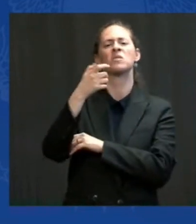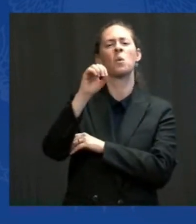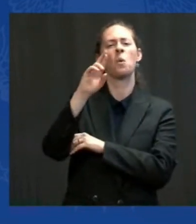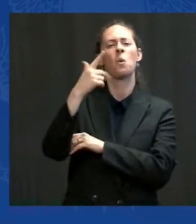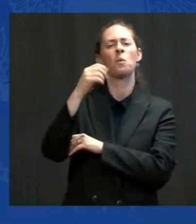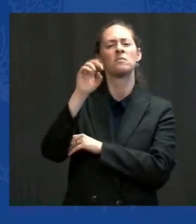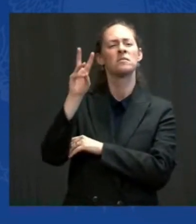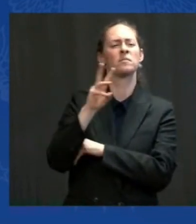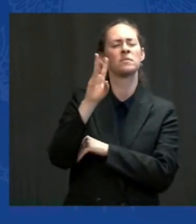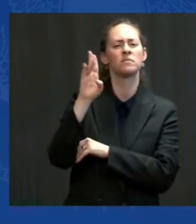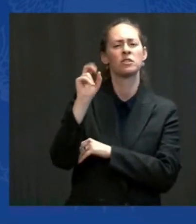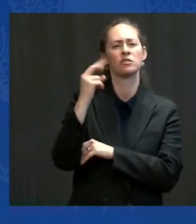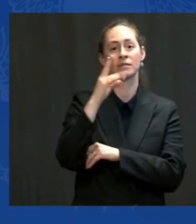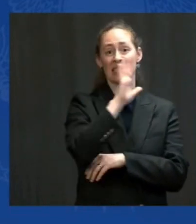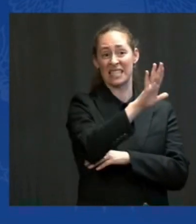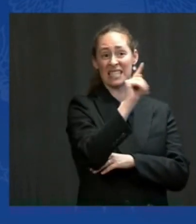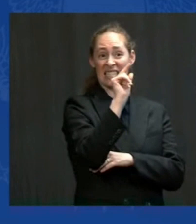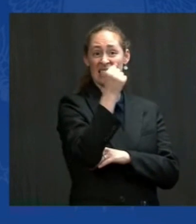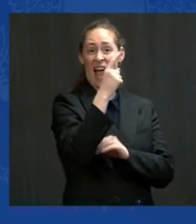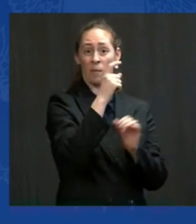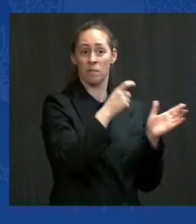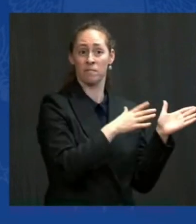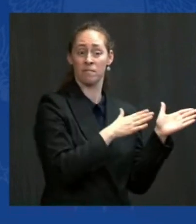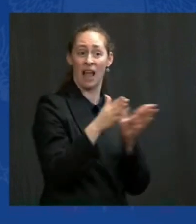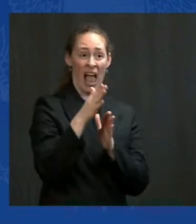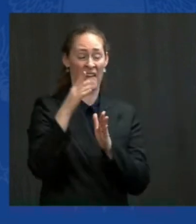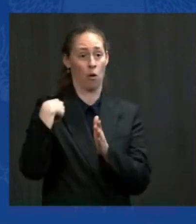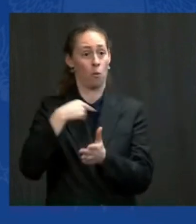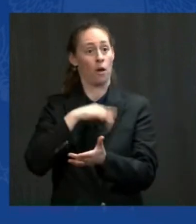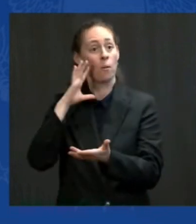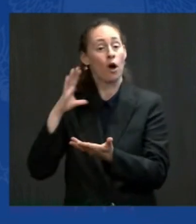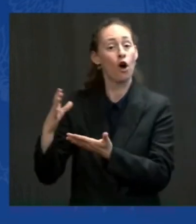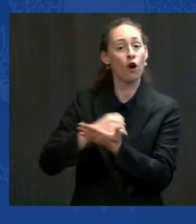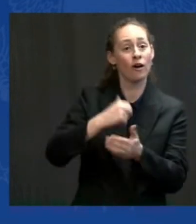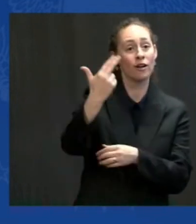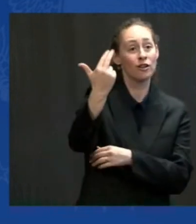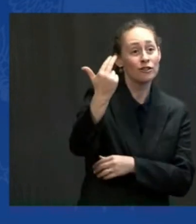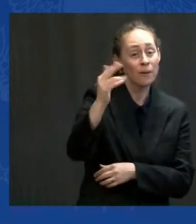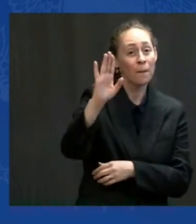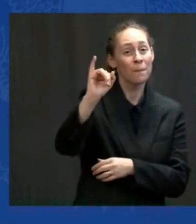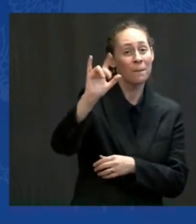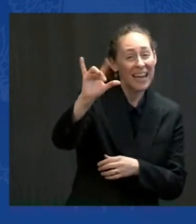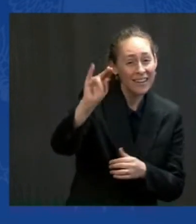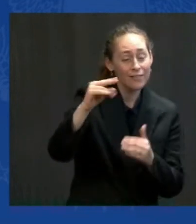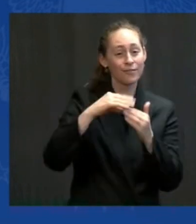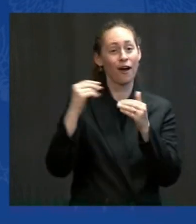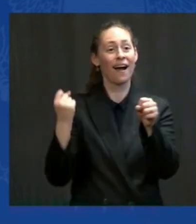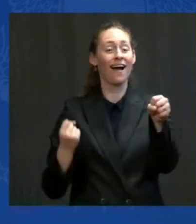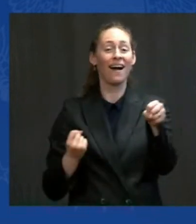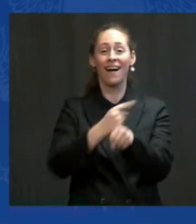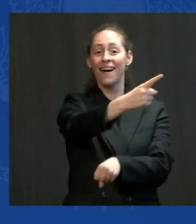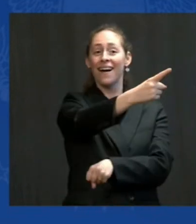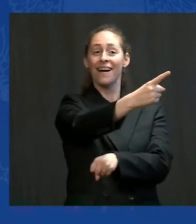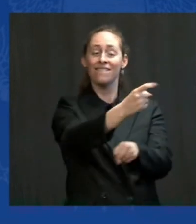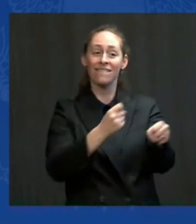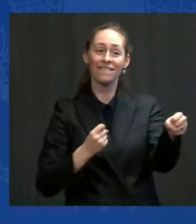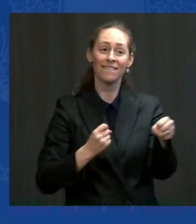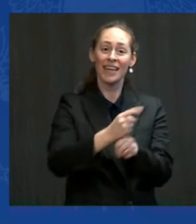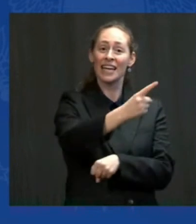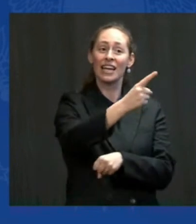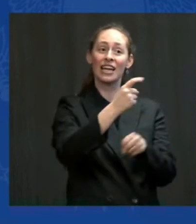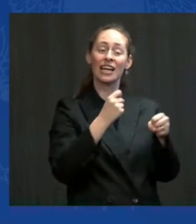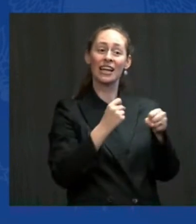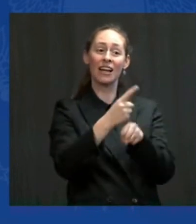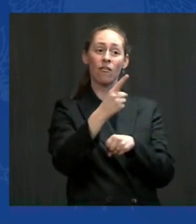generate $13 billion a year. It would raise the tax from what it is now, 35 to 39%.